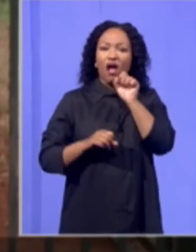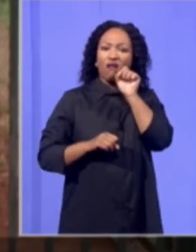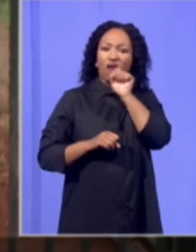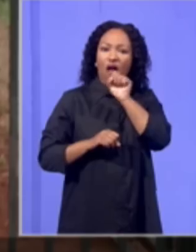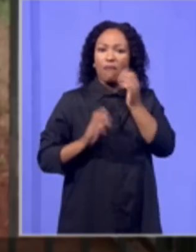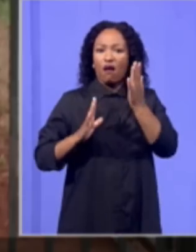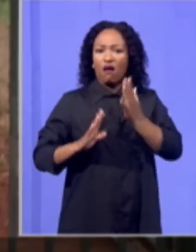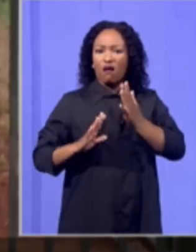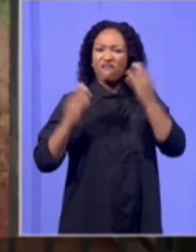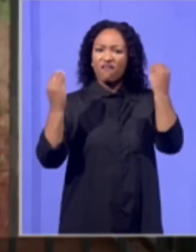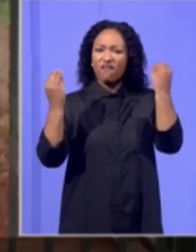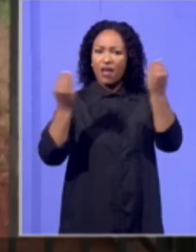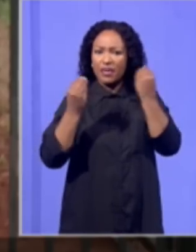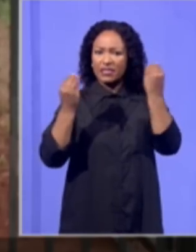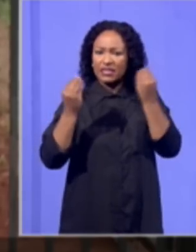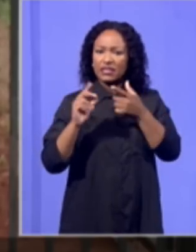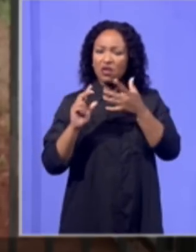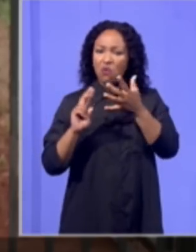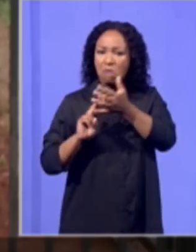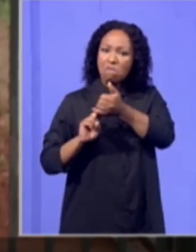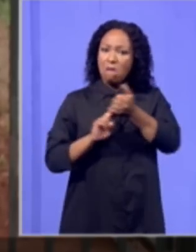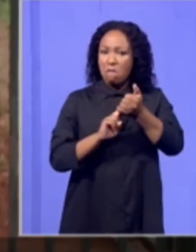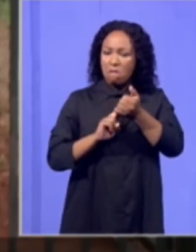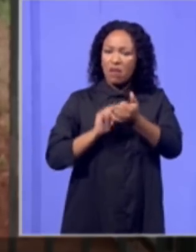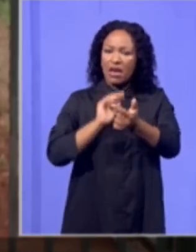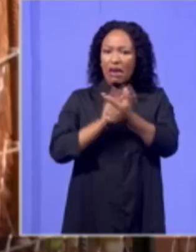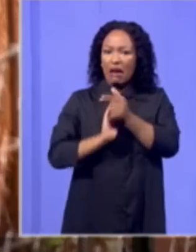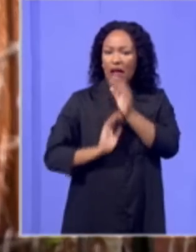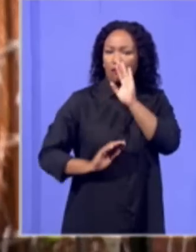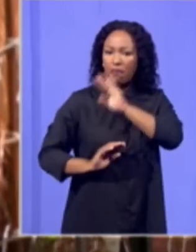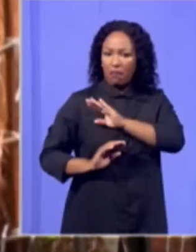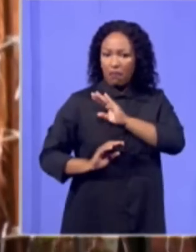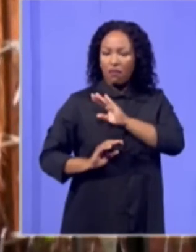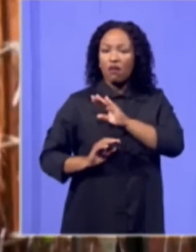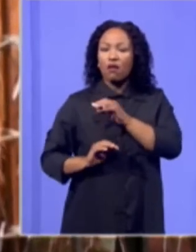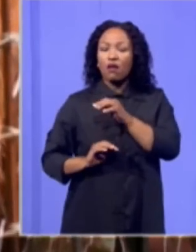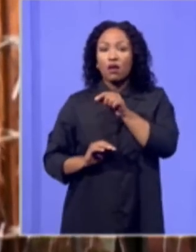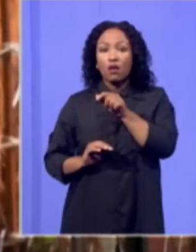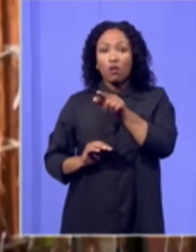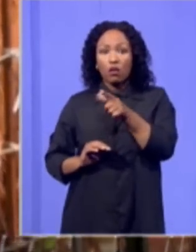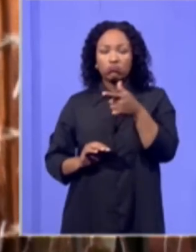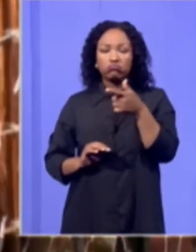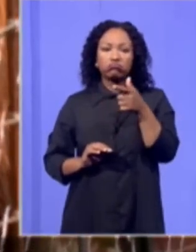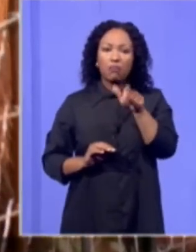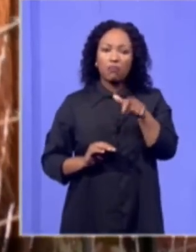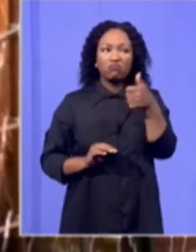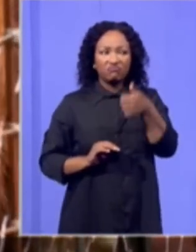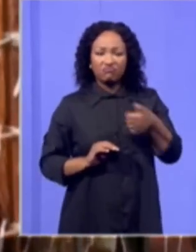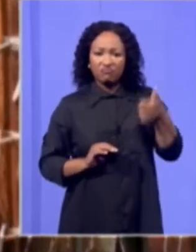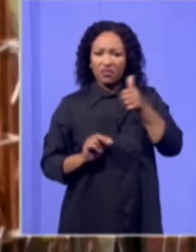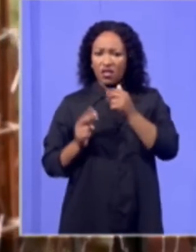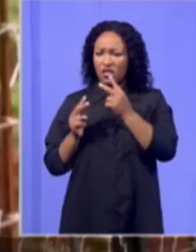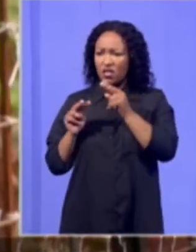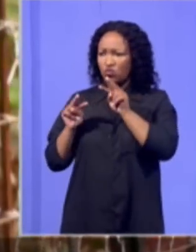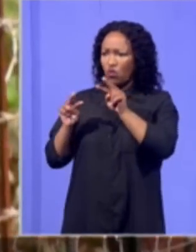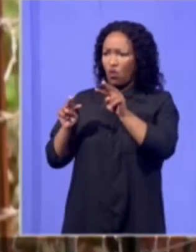and obviously had them illegally. And so once the authorities started seeing these videos on social media, they